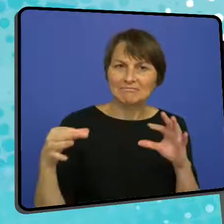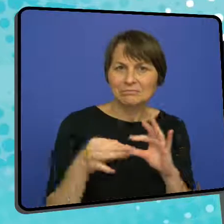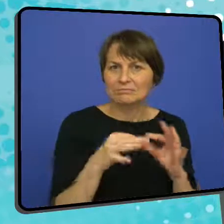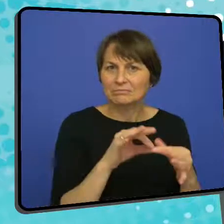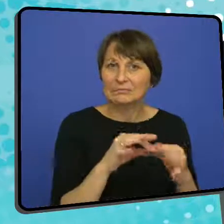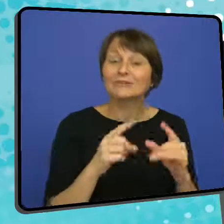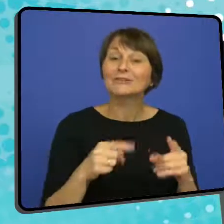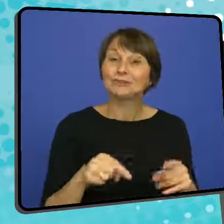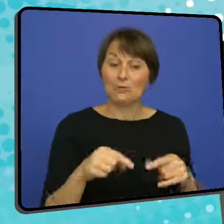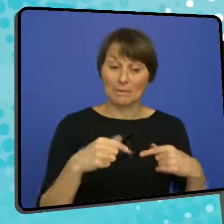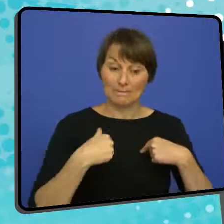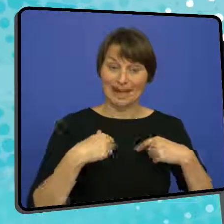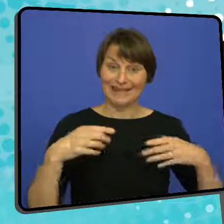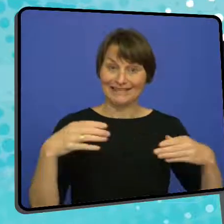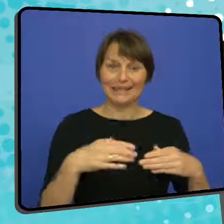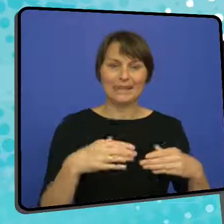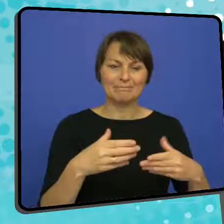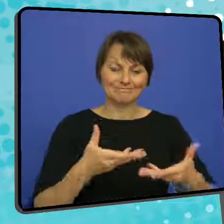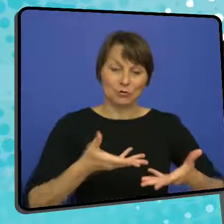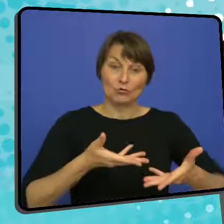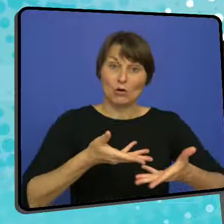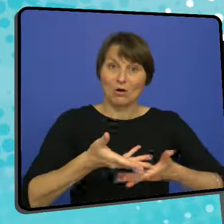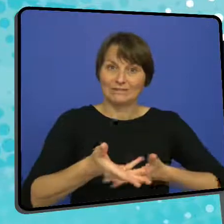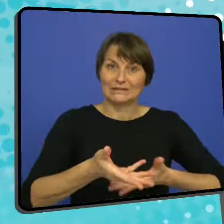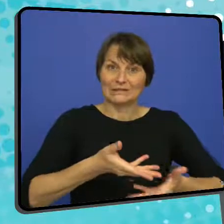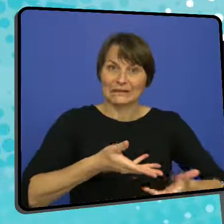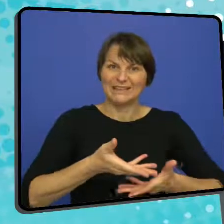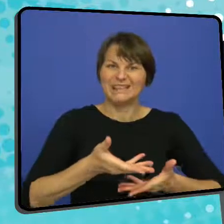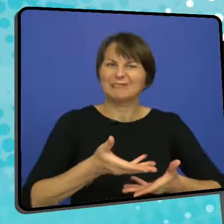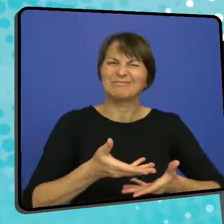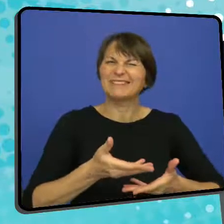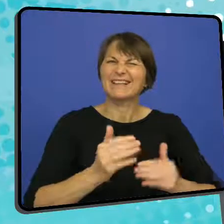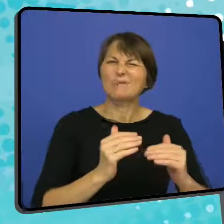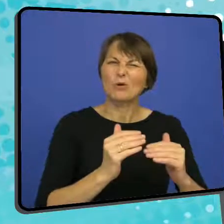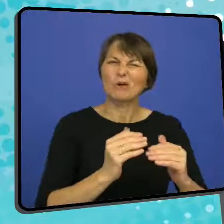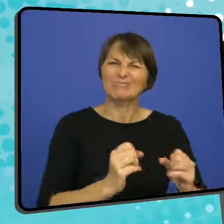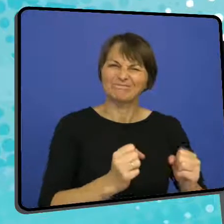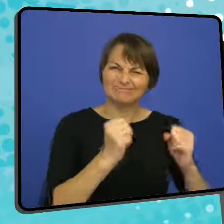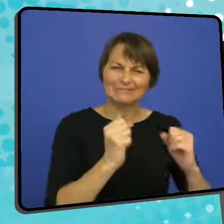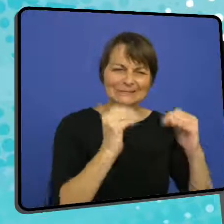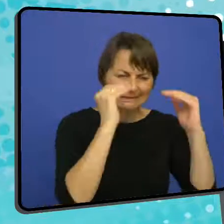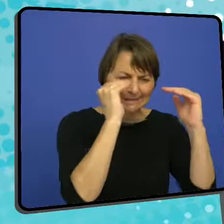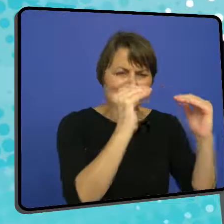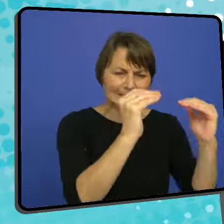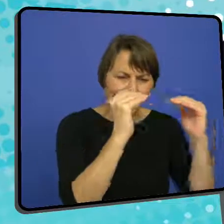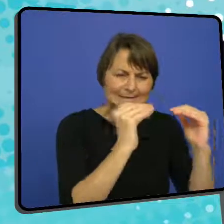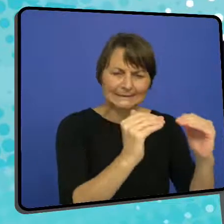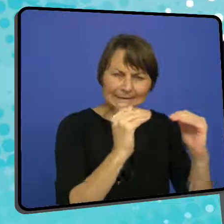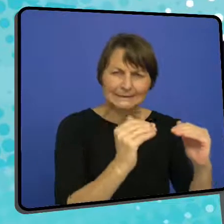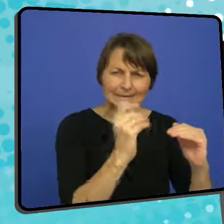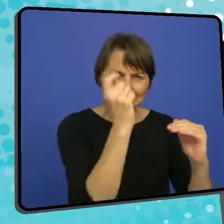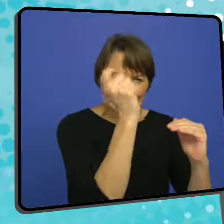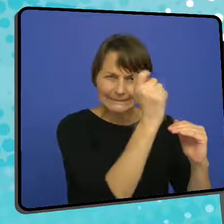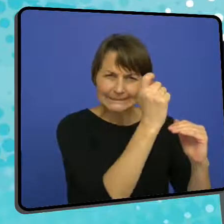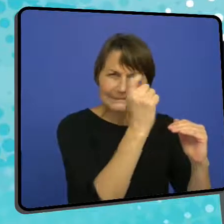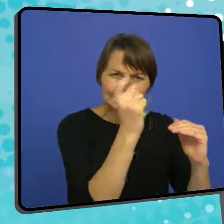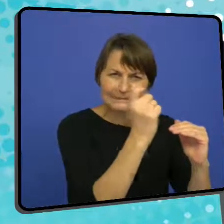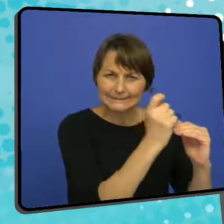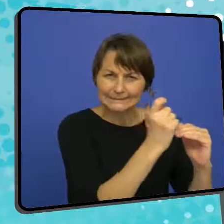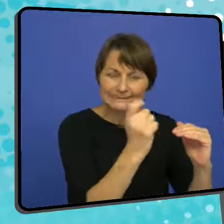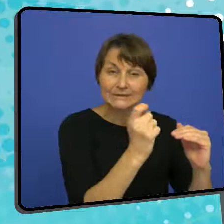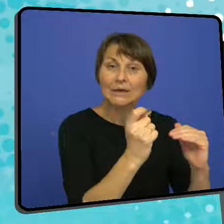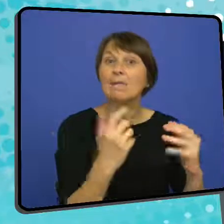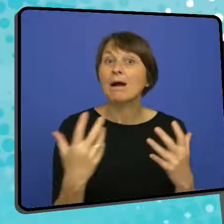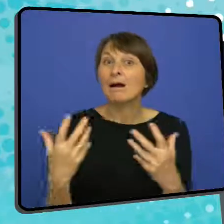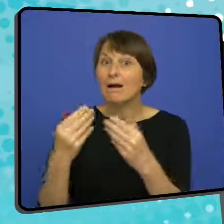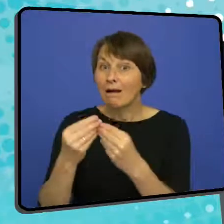flows, which is a bit different. So it's more systematical design in that sense. You work really closely with PM